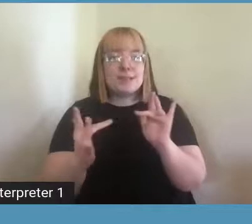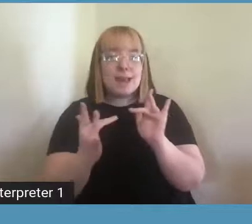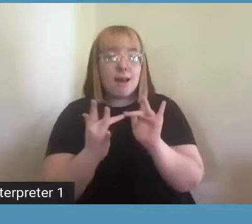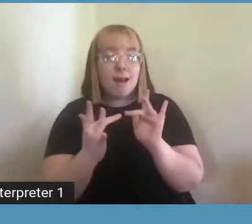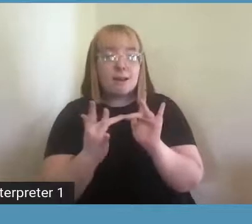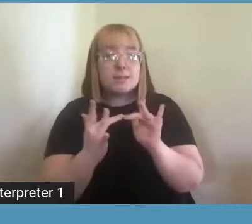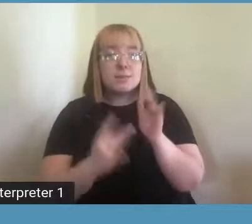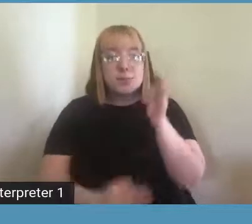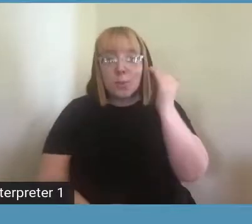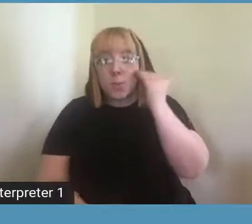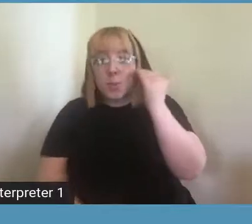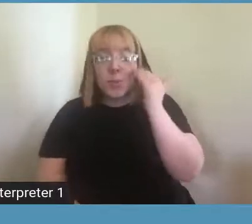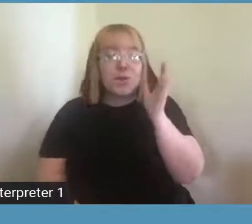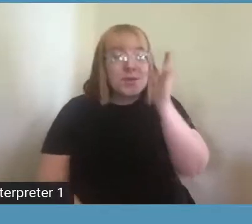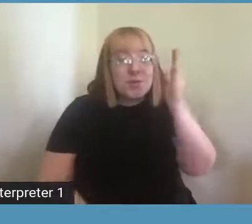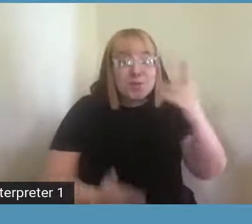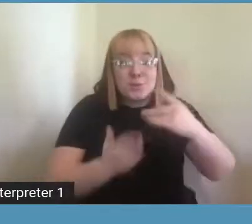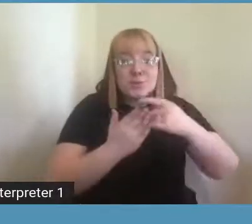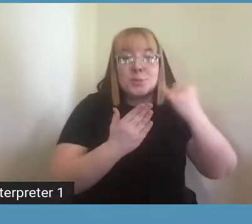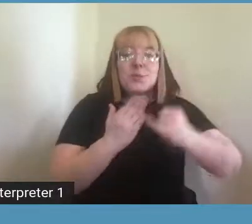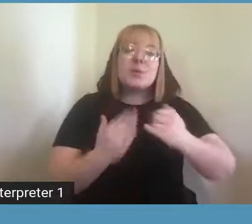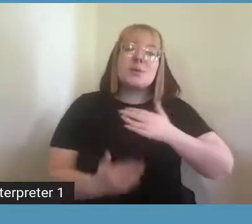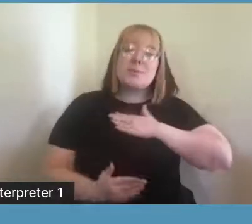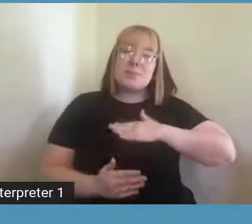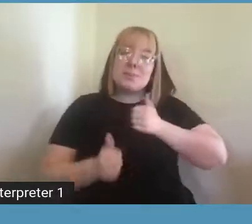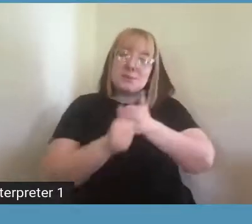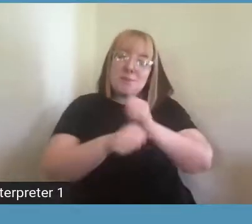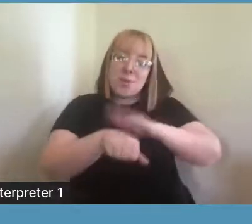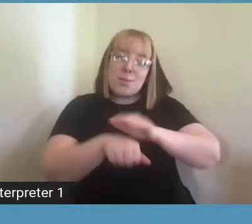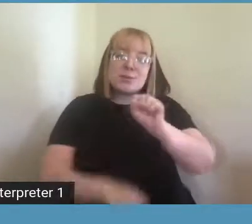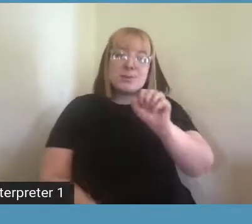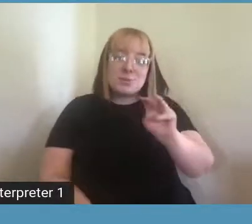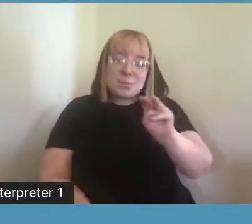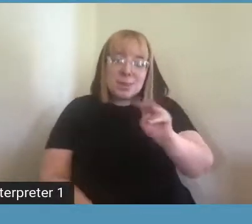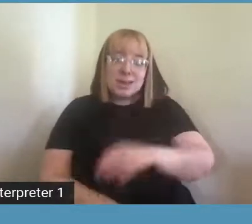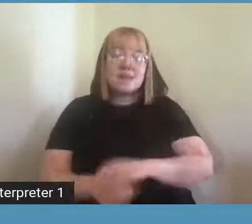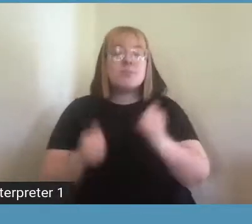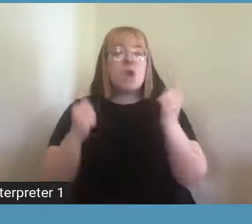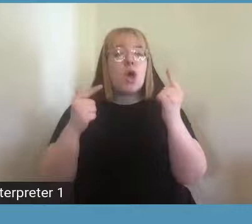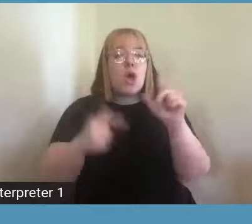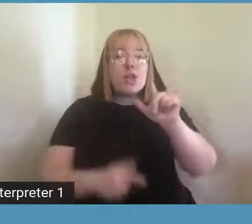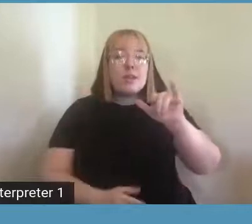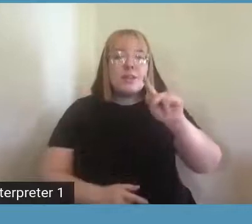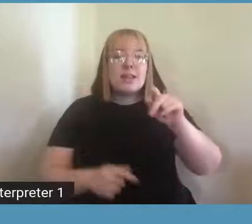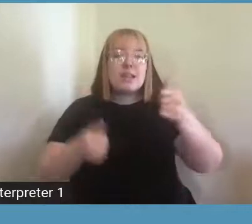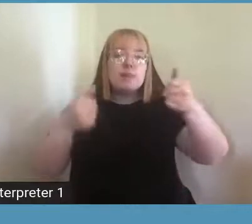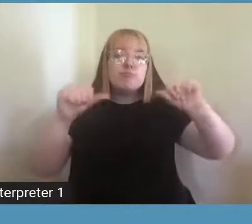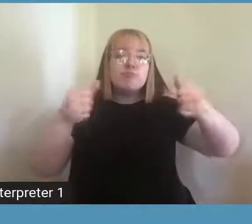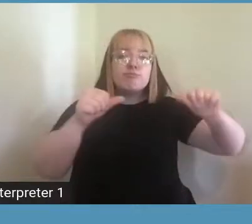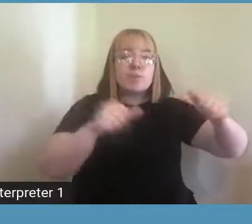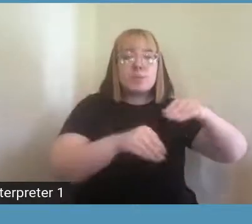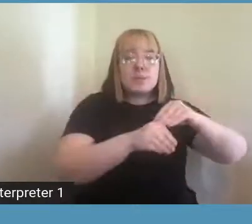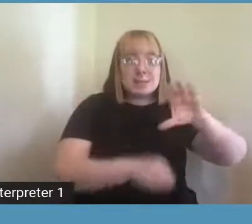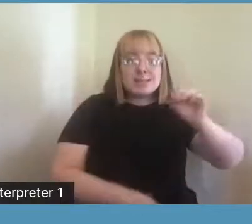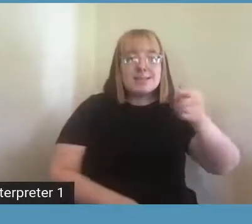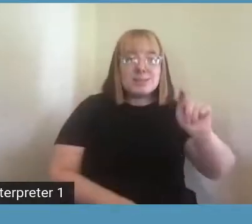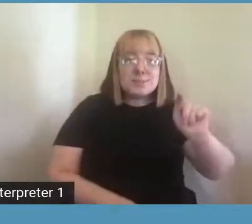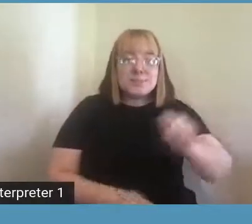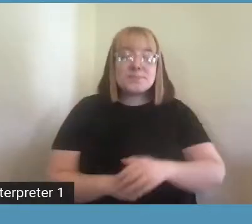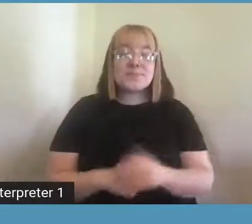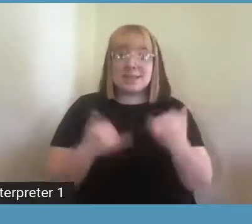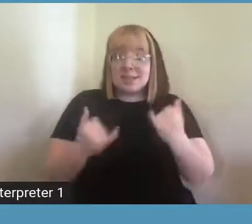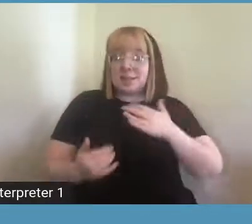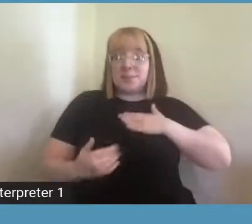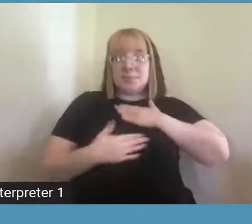future programs, please follow us on social media. All of our links will be posted in the chat throughout the program. Now it is